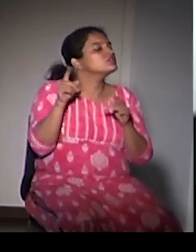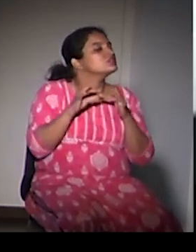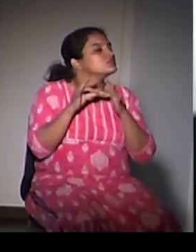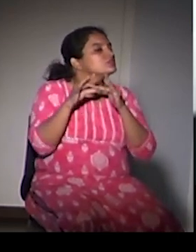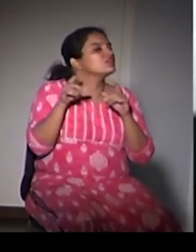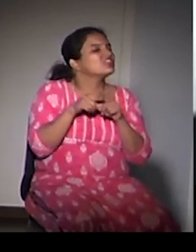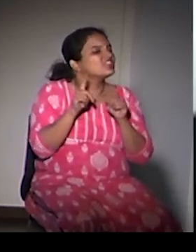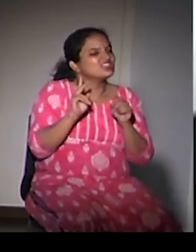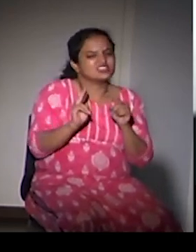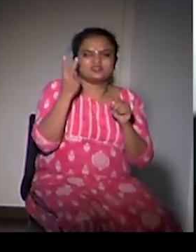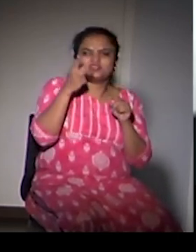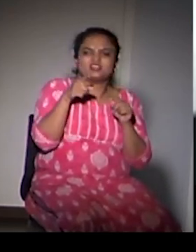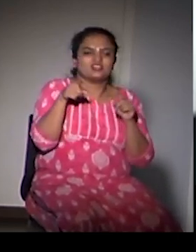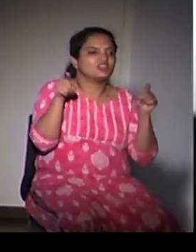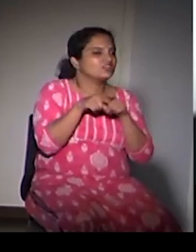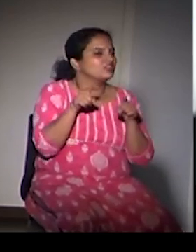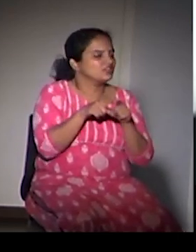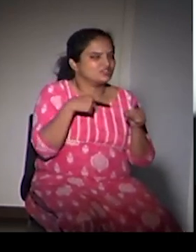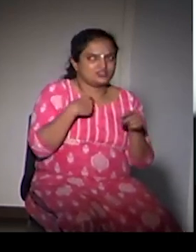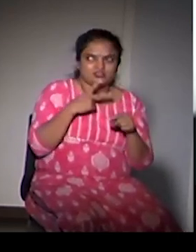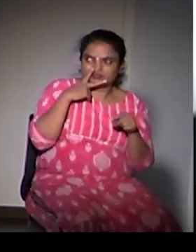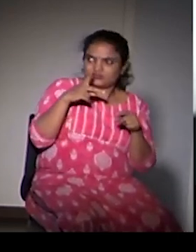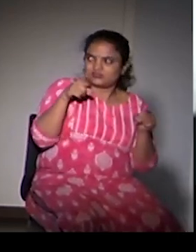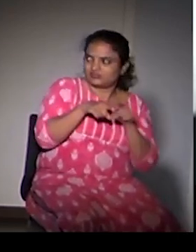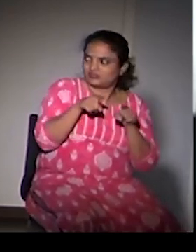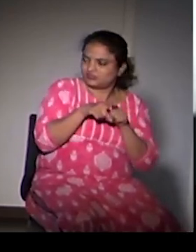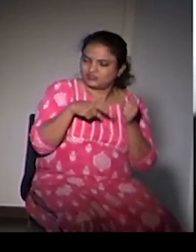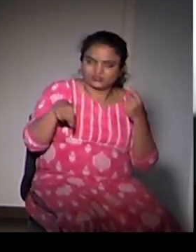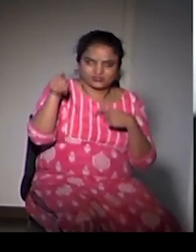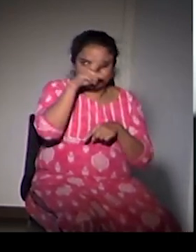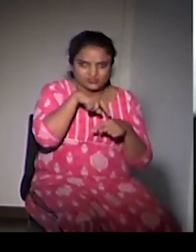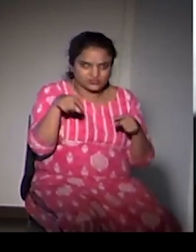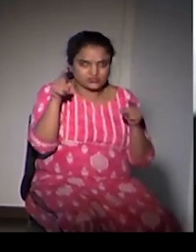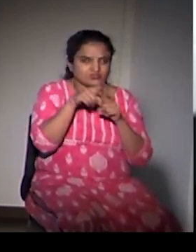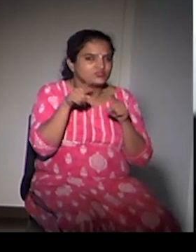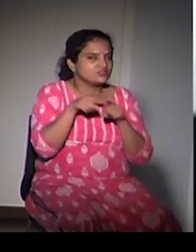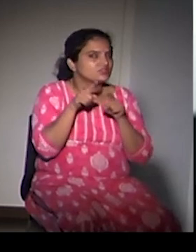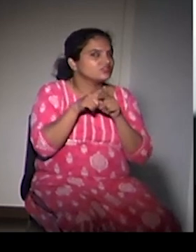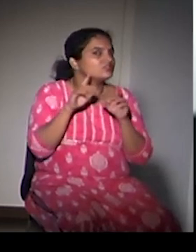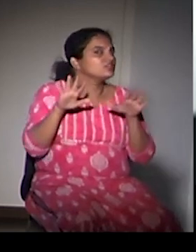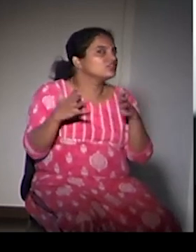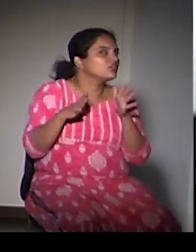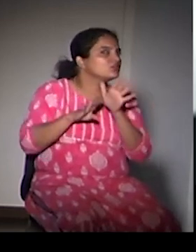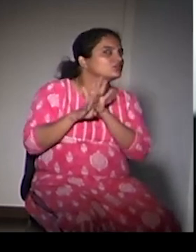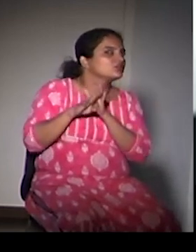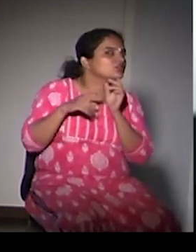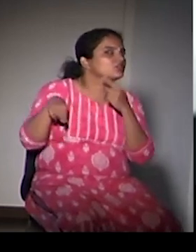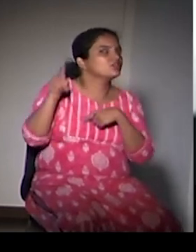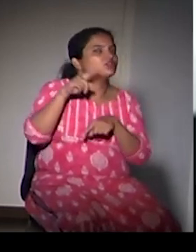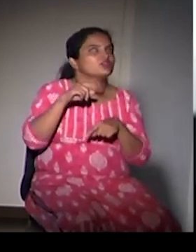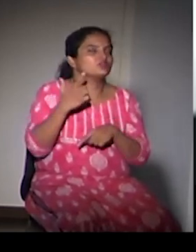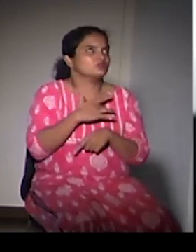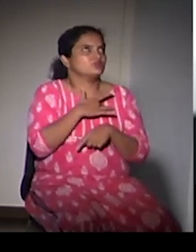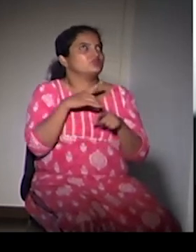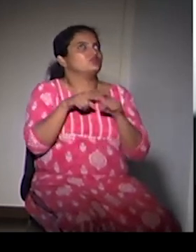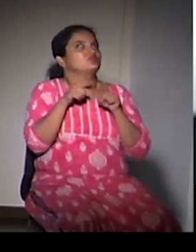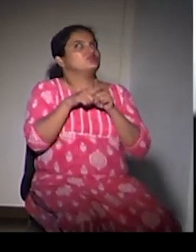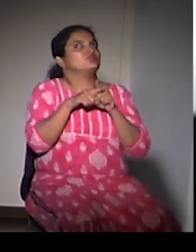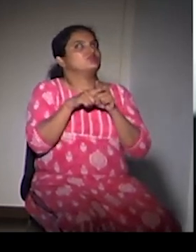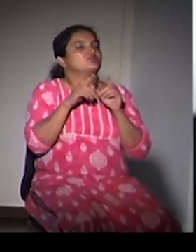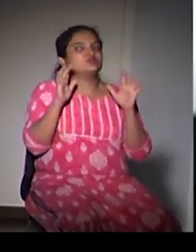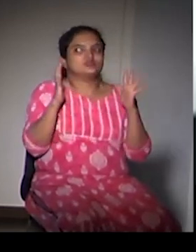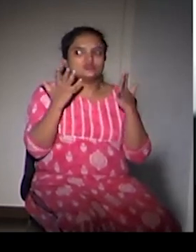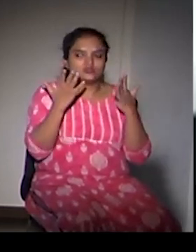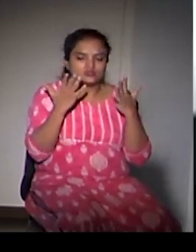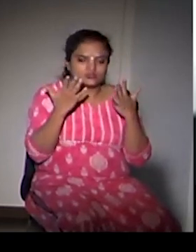only in the gateway leading onto the garden, and perhaps these rose bushes here give one a sense of what's to come in the